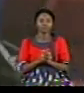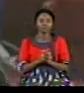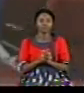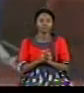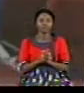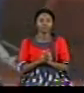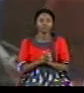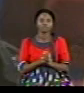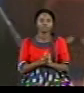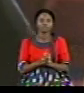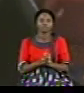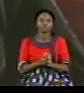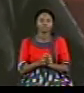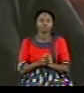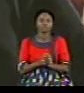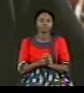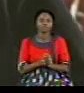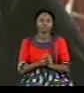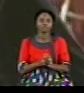What man me?